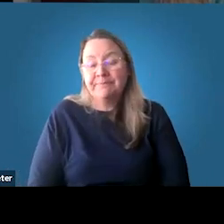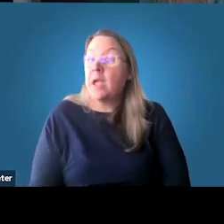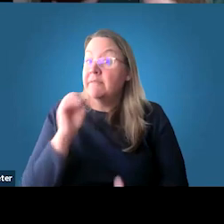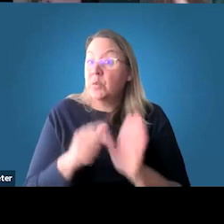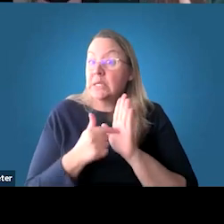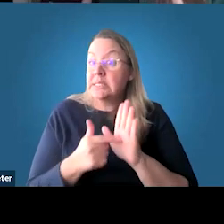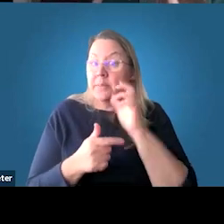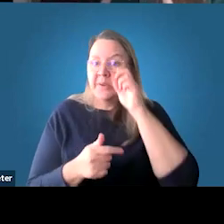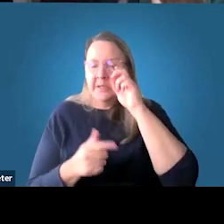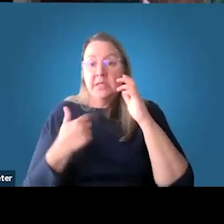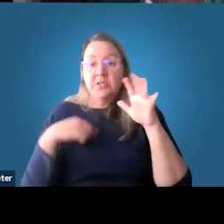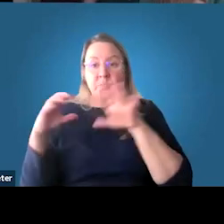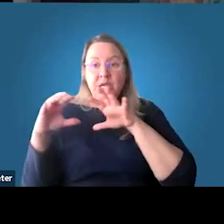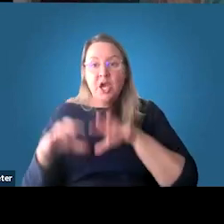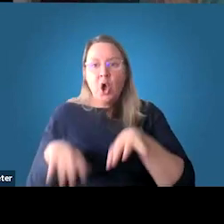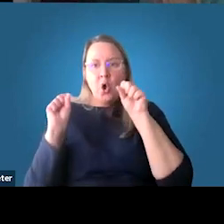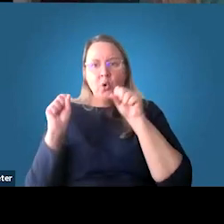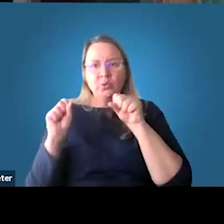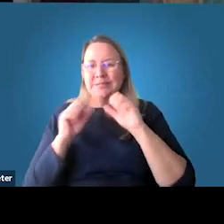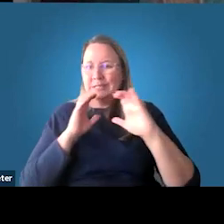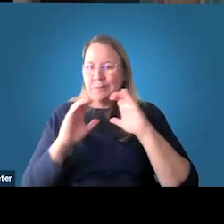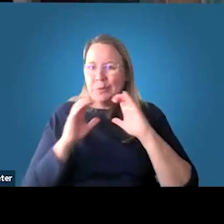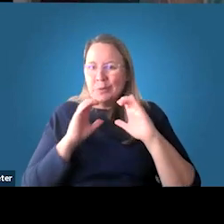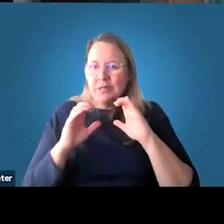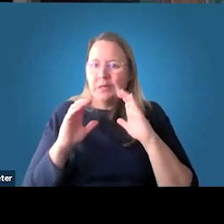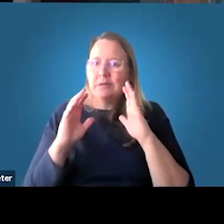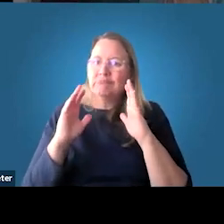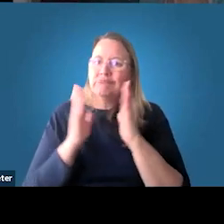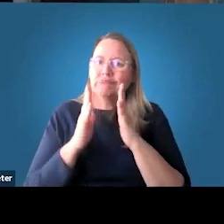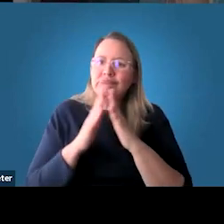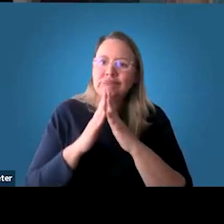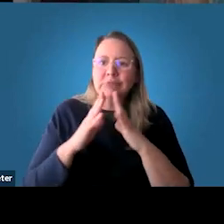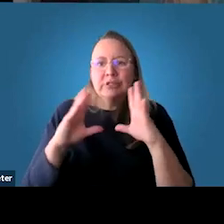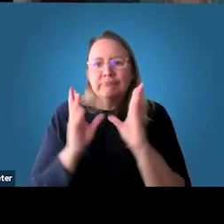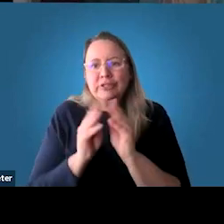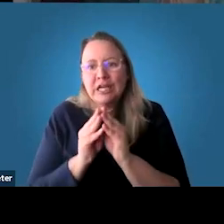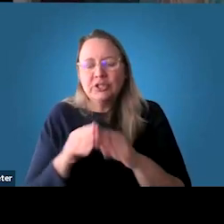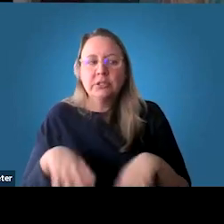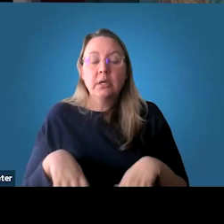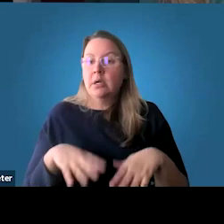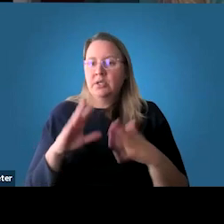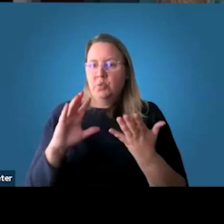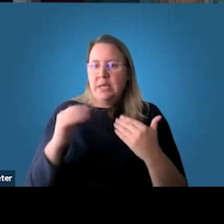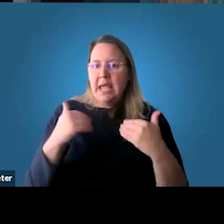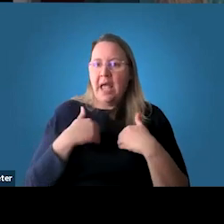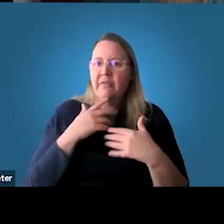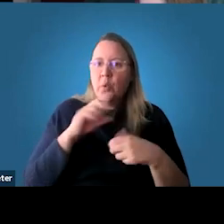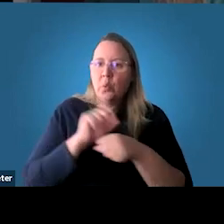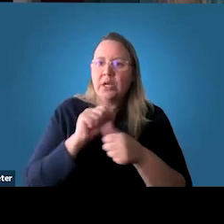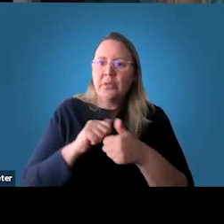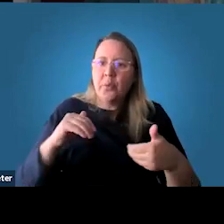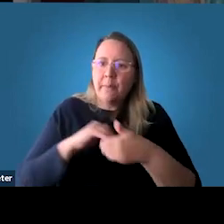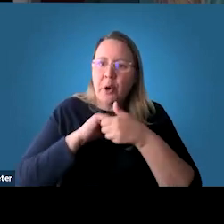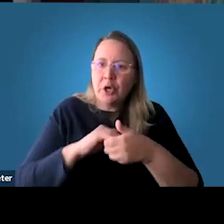example, do we host quarterly community listening sessions? Do we prioritize working through partnerships, right?